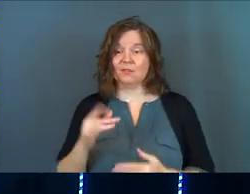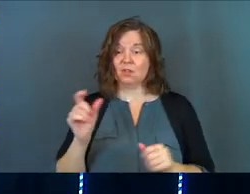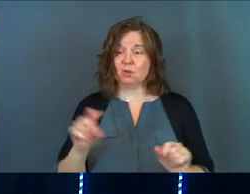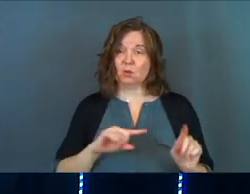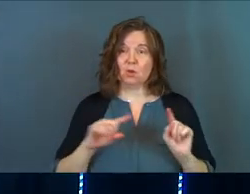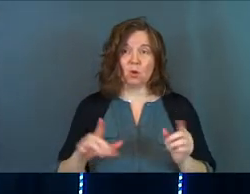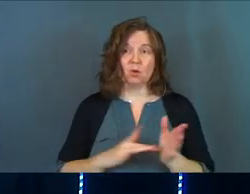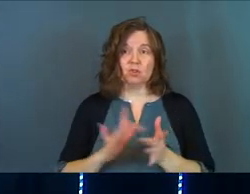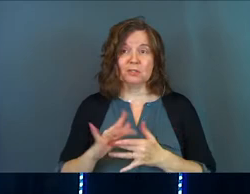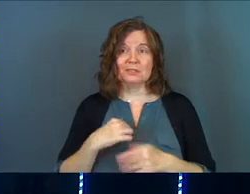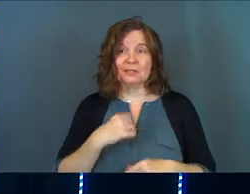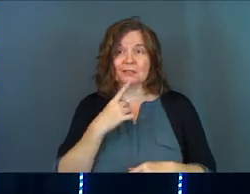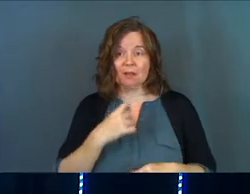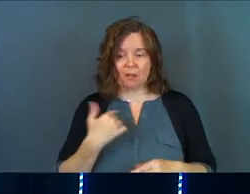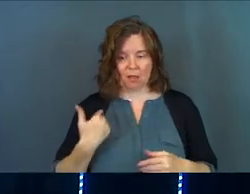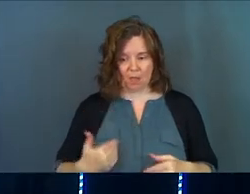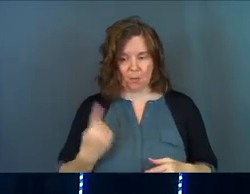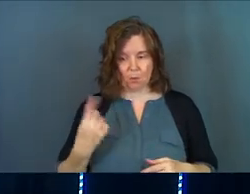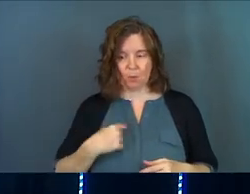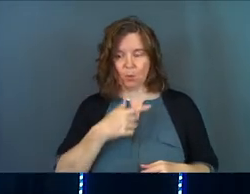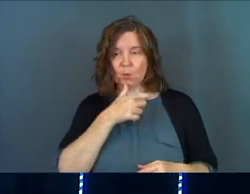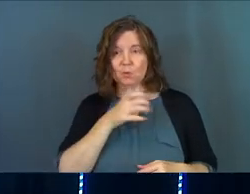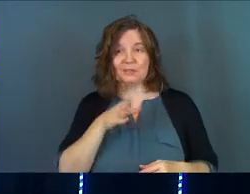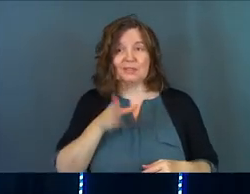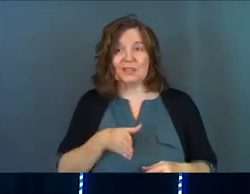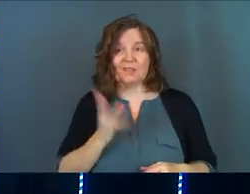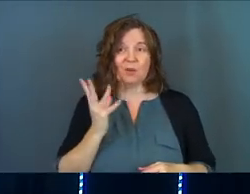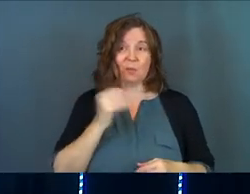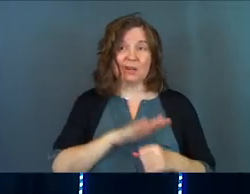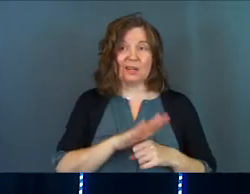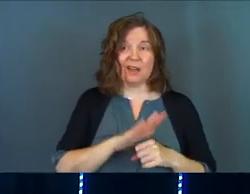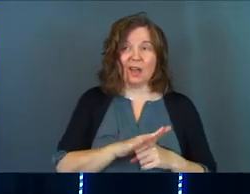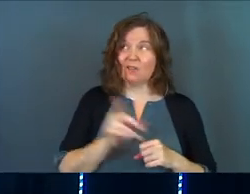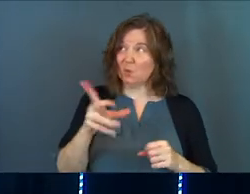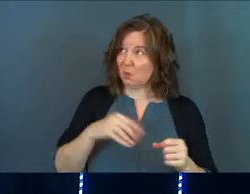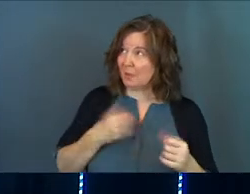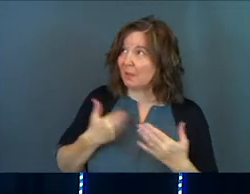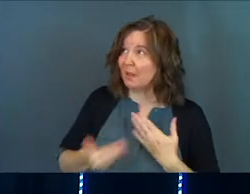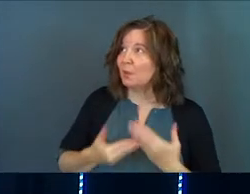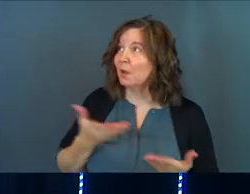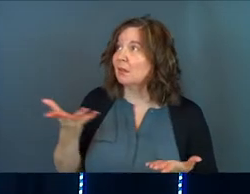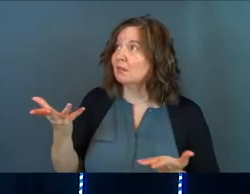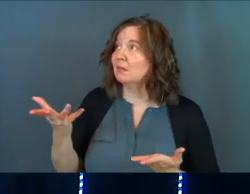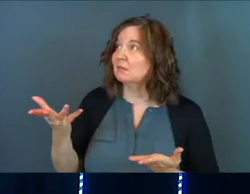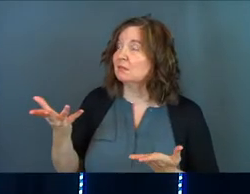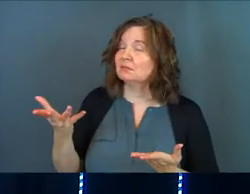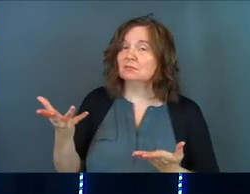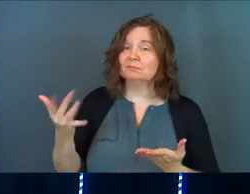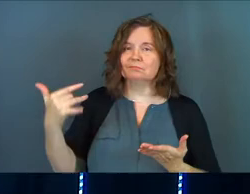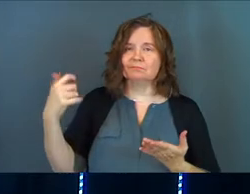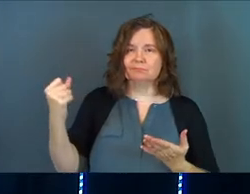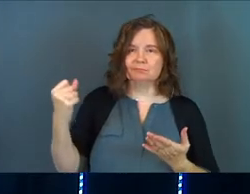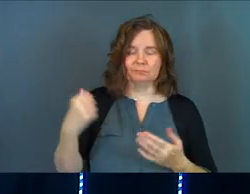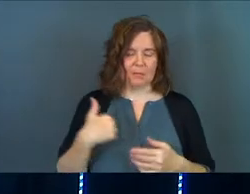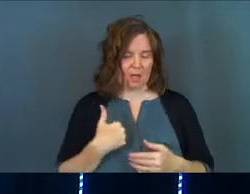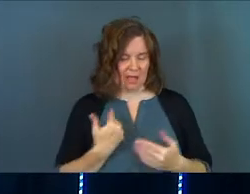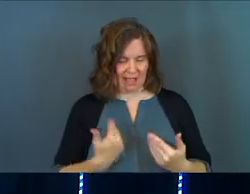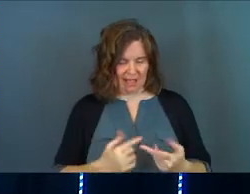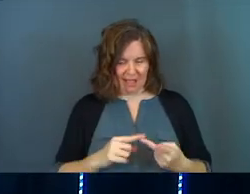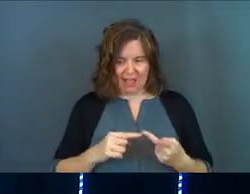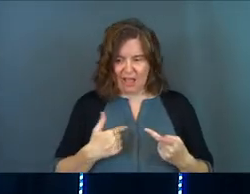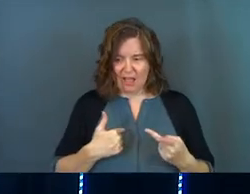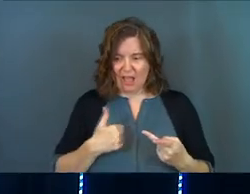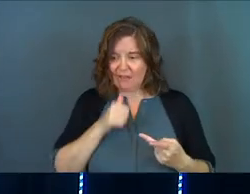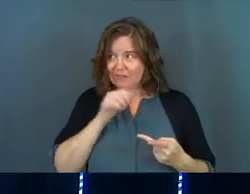that you can go to Jesus and say, I'm one of the ones that's never pretty enough, Jesus, will you take me? I'm one of the ones,